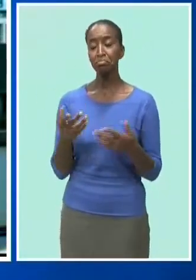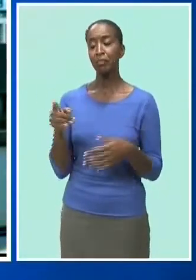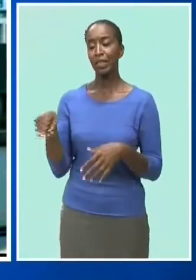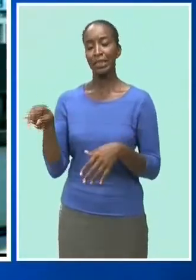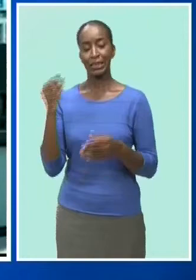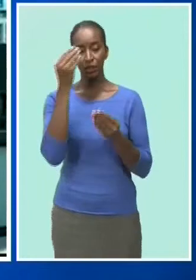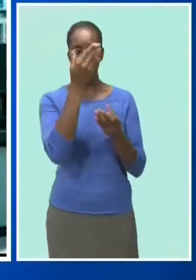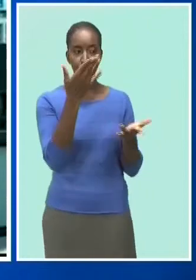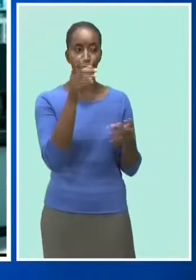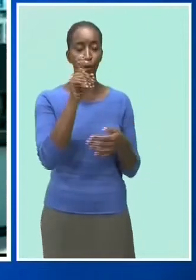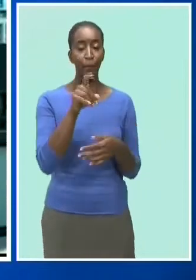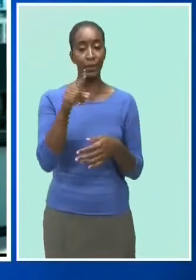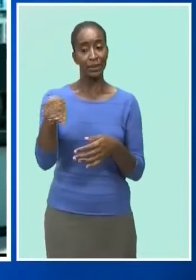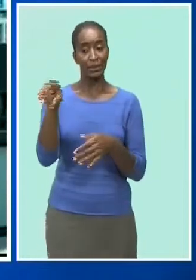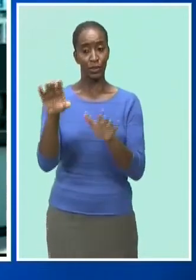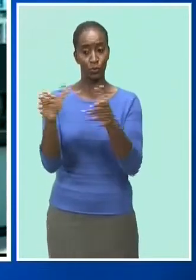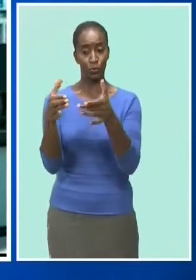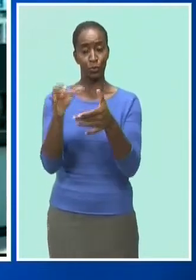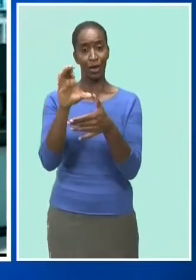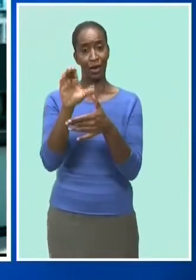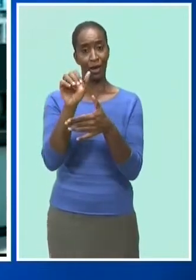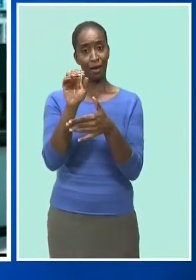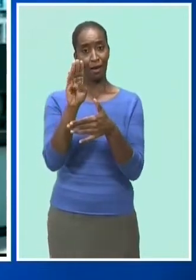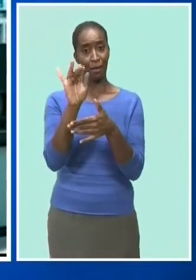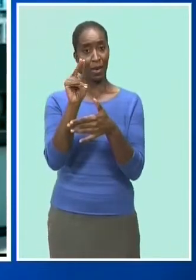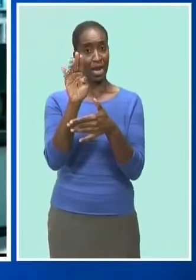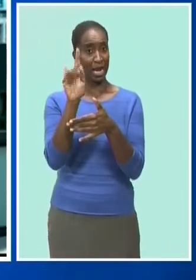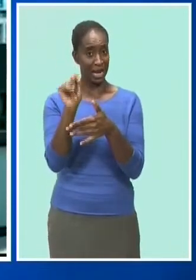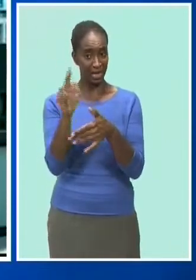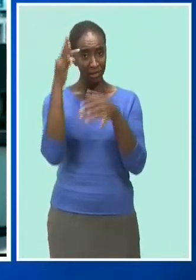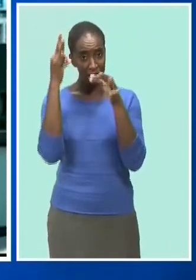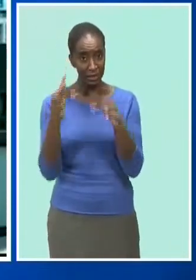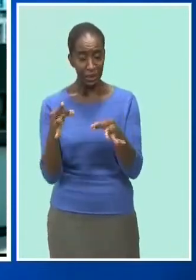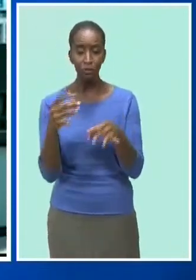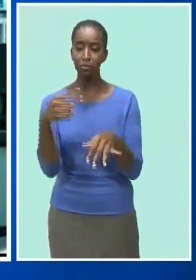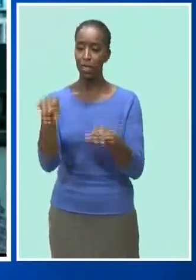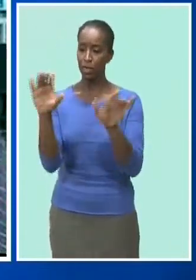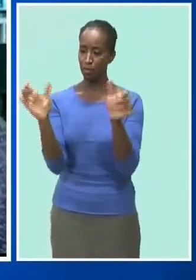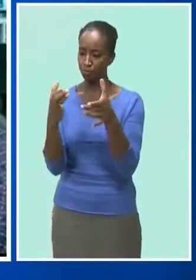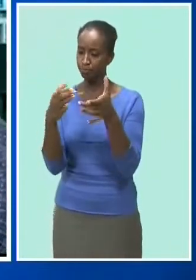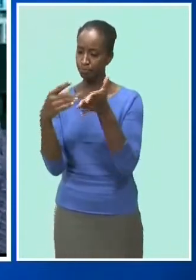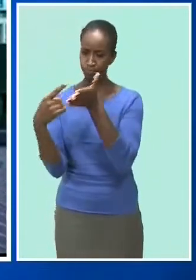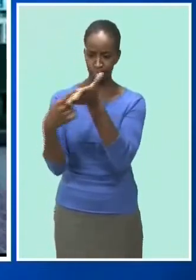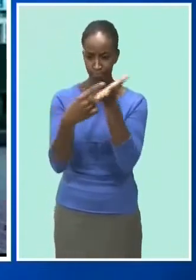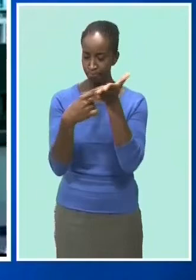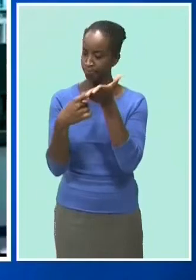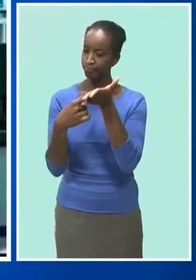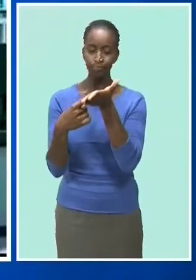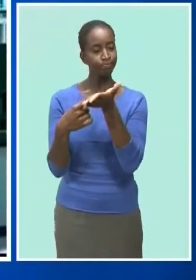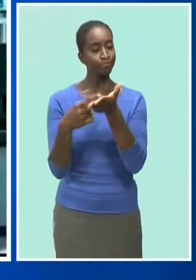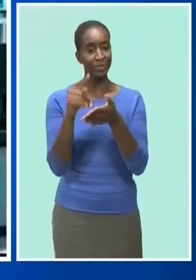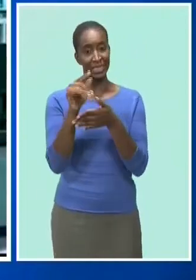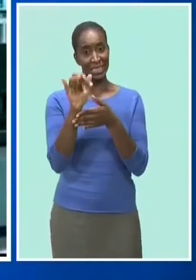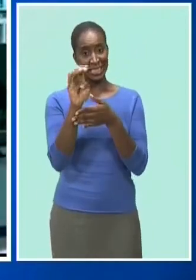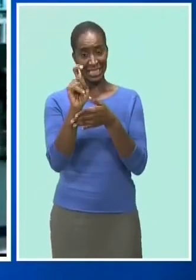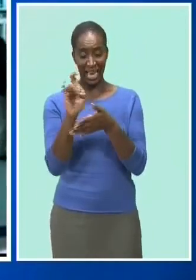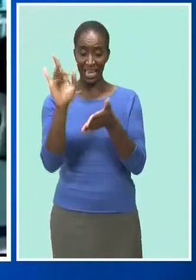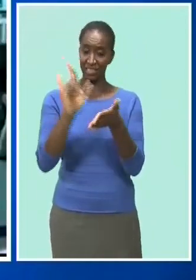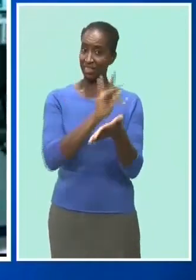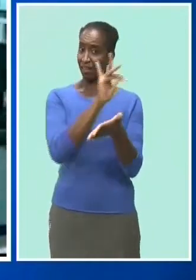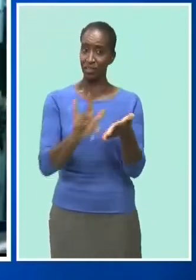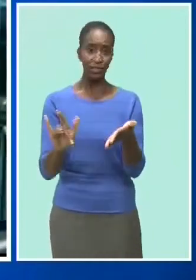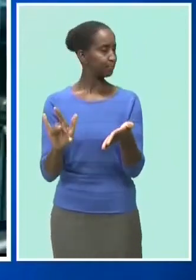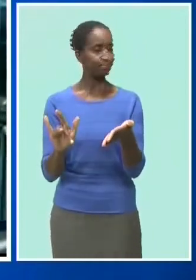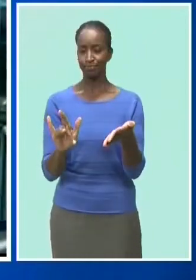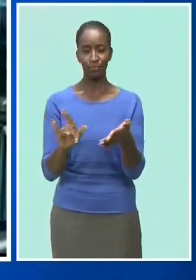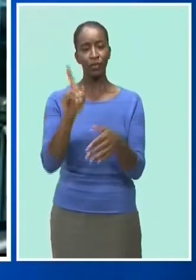Cabinet. Cabinet met, considered, and disapproved of granting the tax waivers on the back pay,